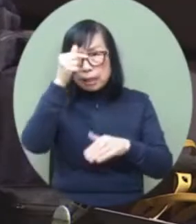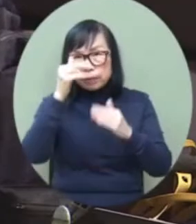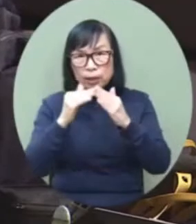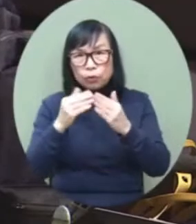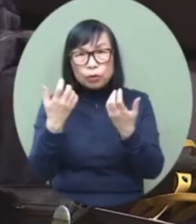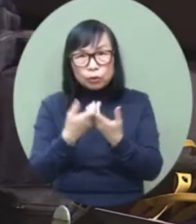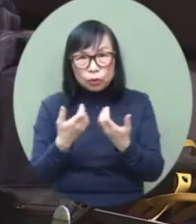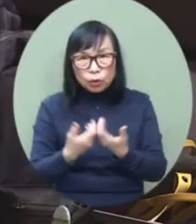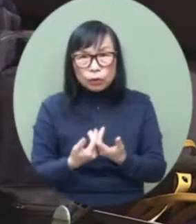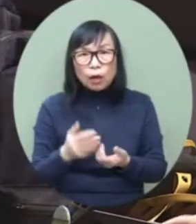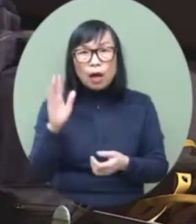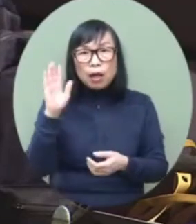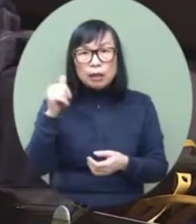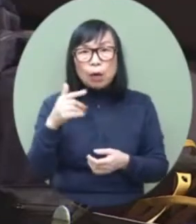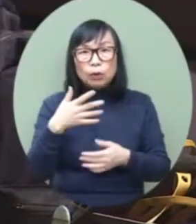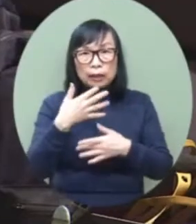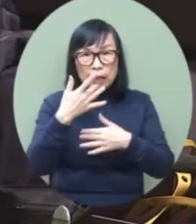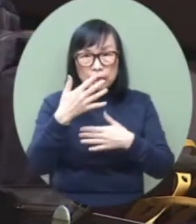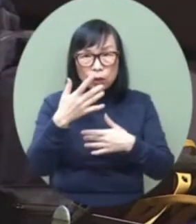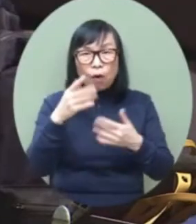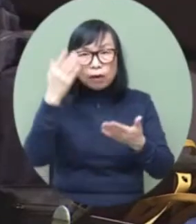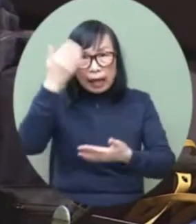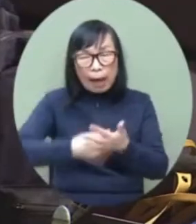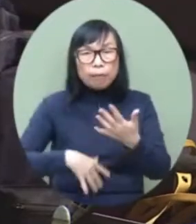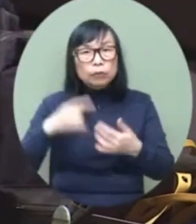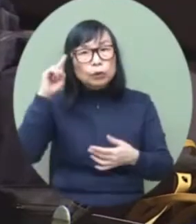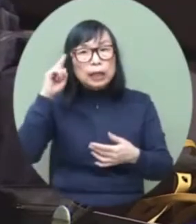the discharge date, how